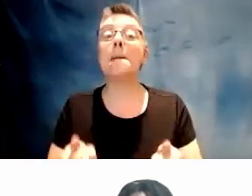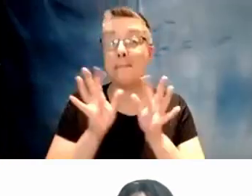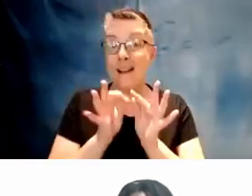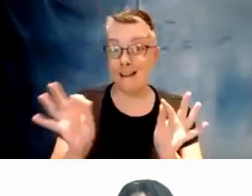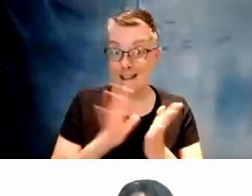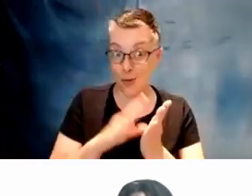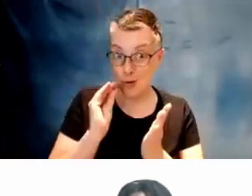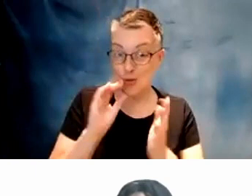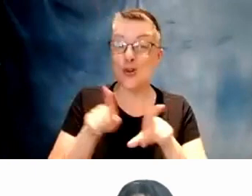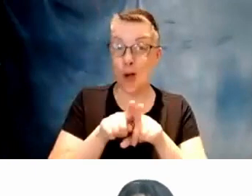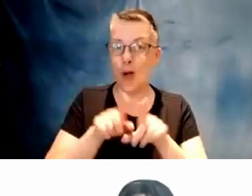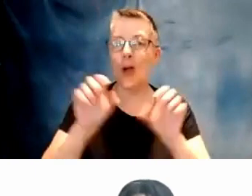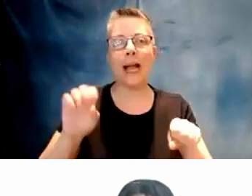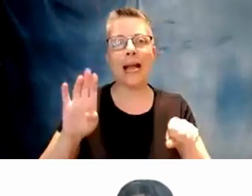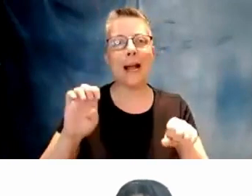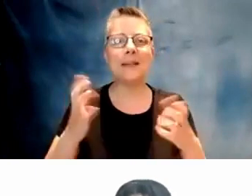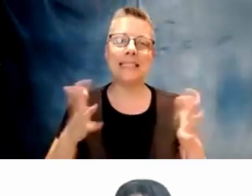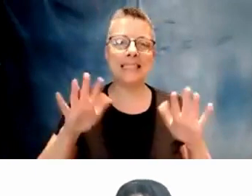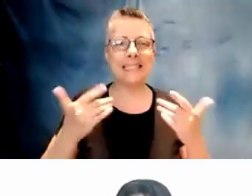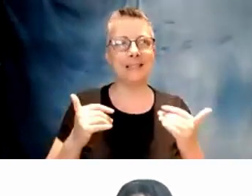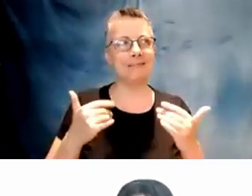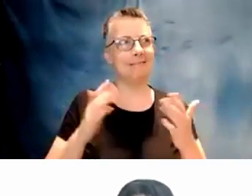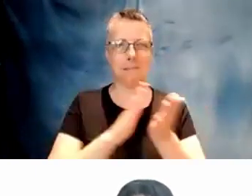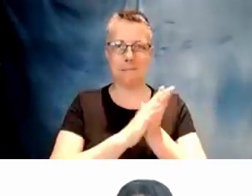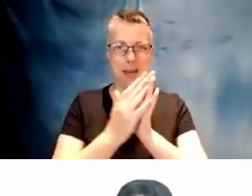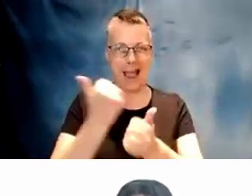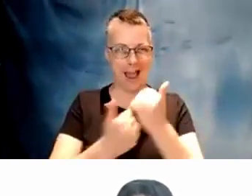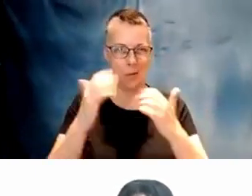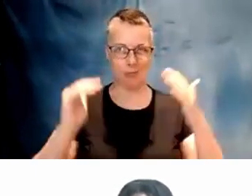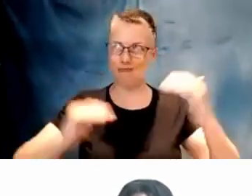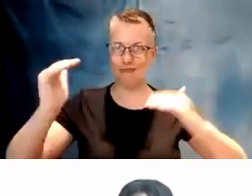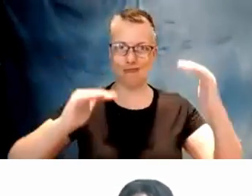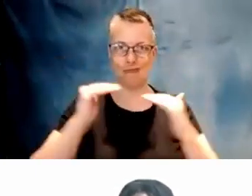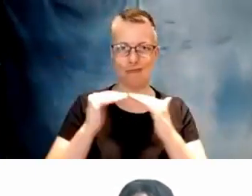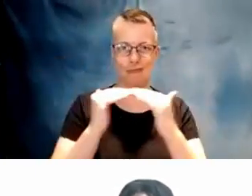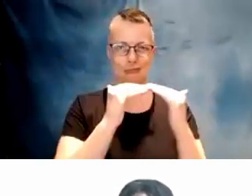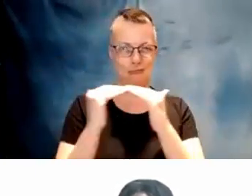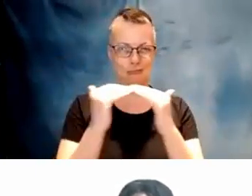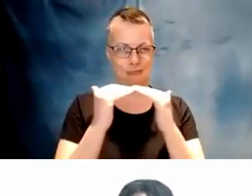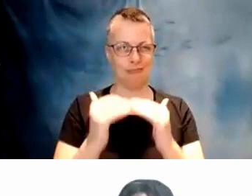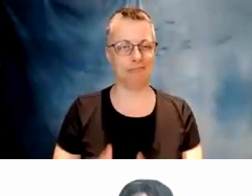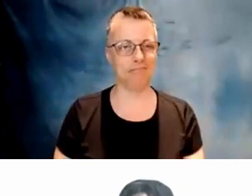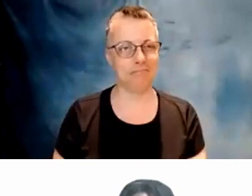also be a sort of equalizer for disadvantaged students.